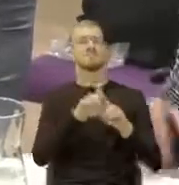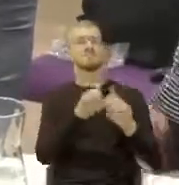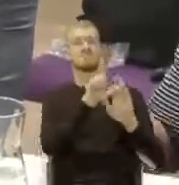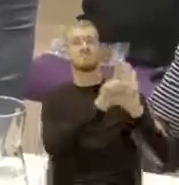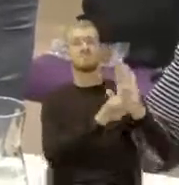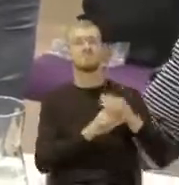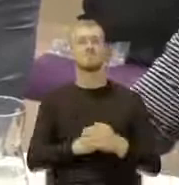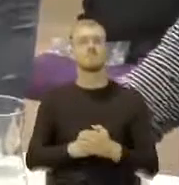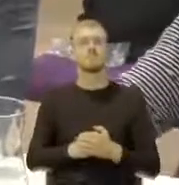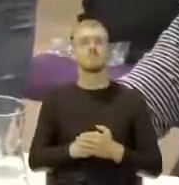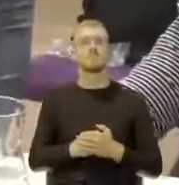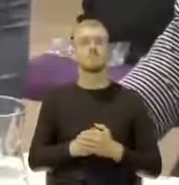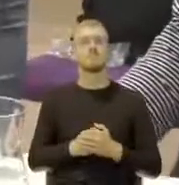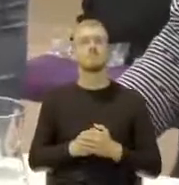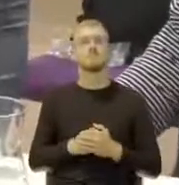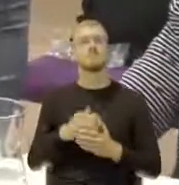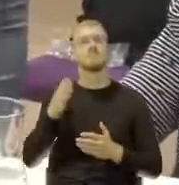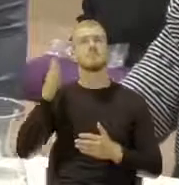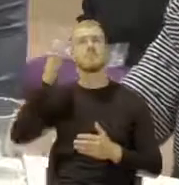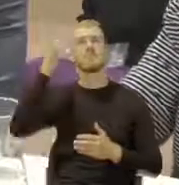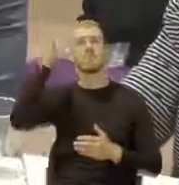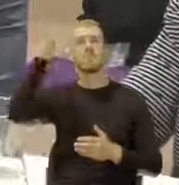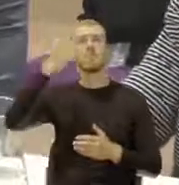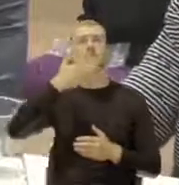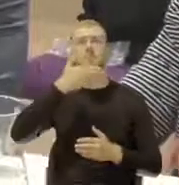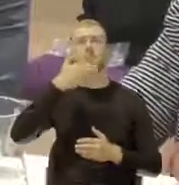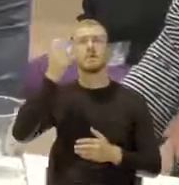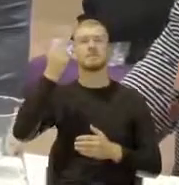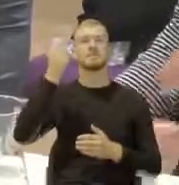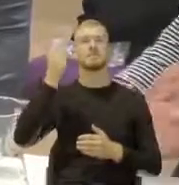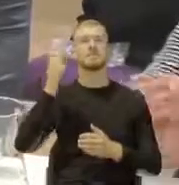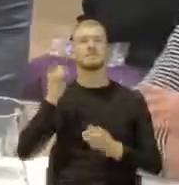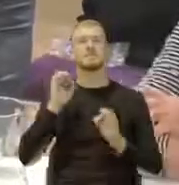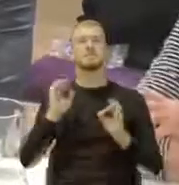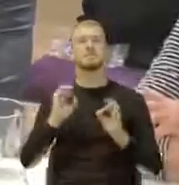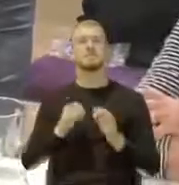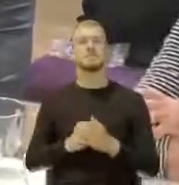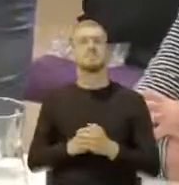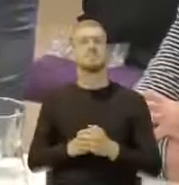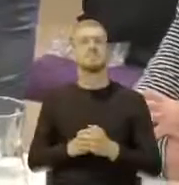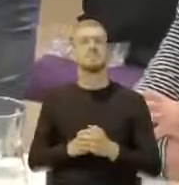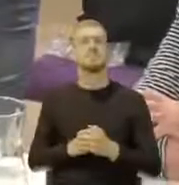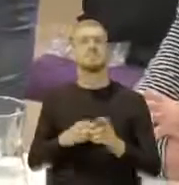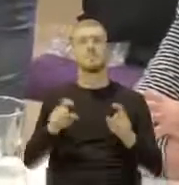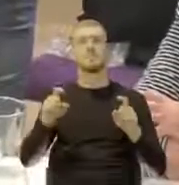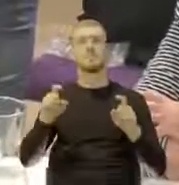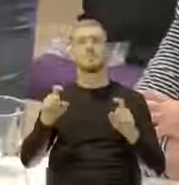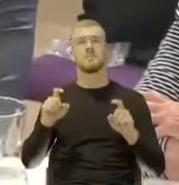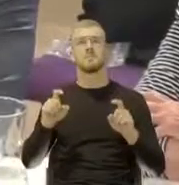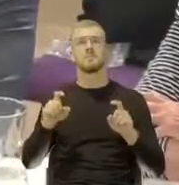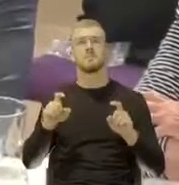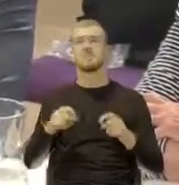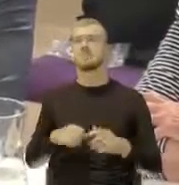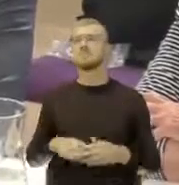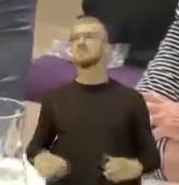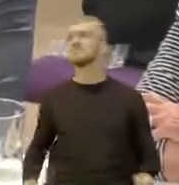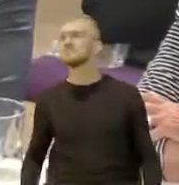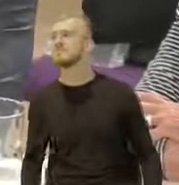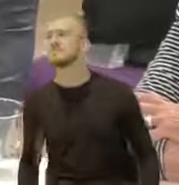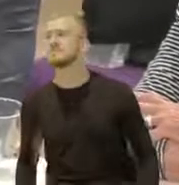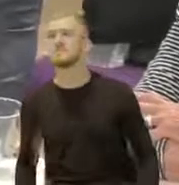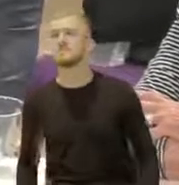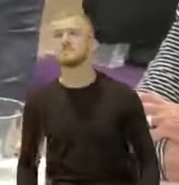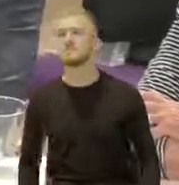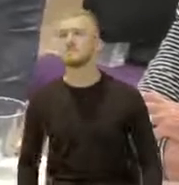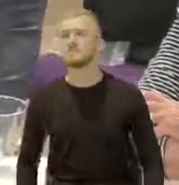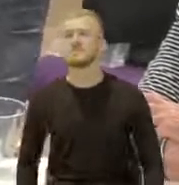that consolidate local alliances, long-term vision, and radical incrementalism for the sustainable and fair future. Well,